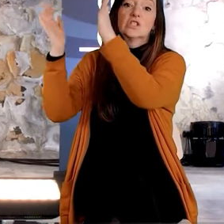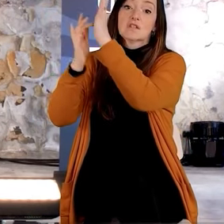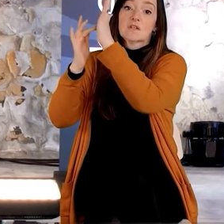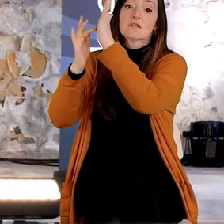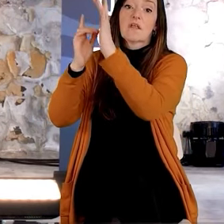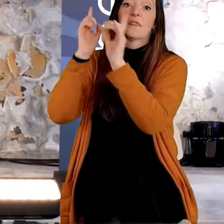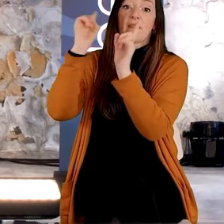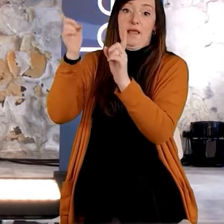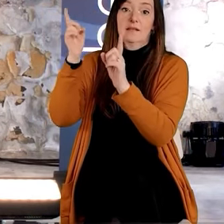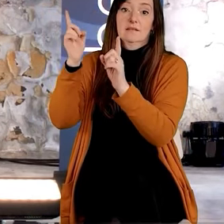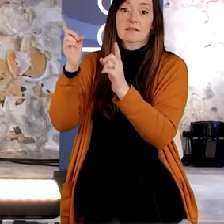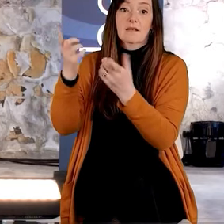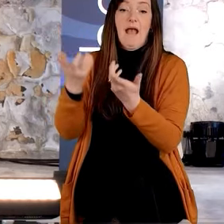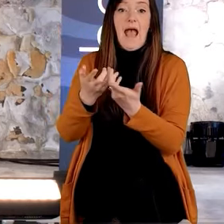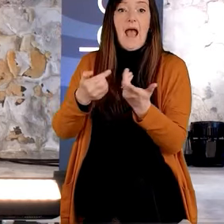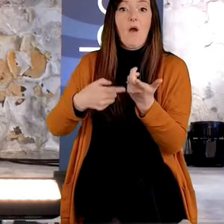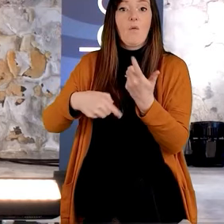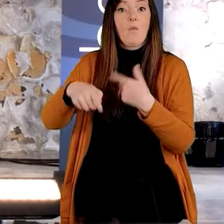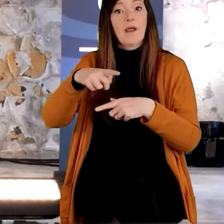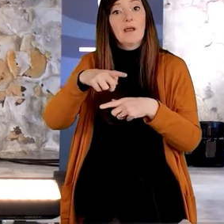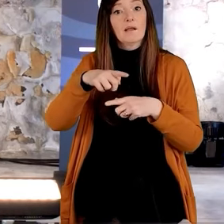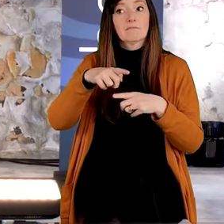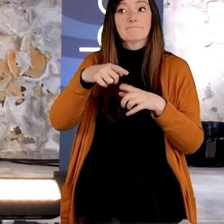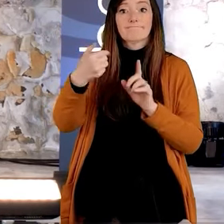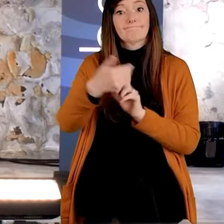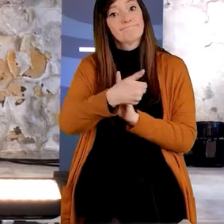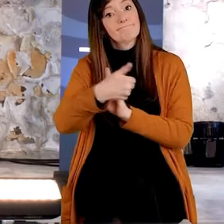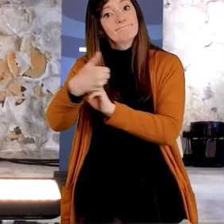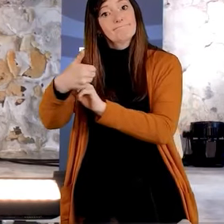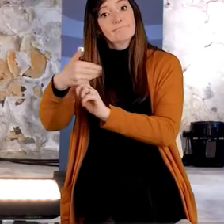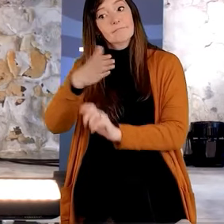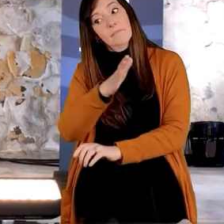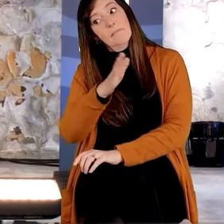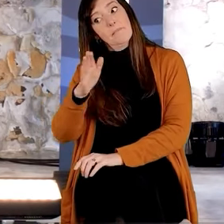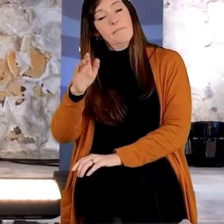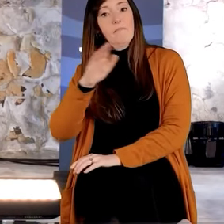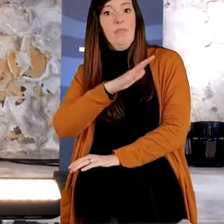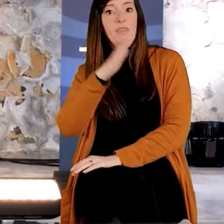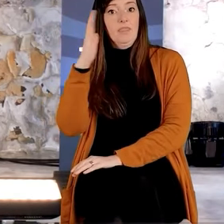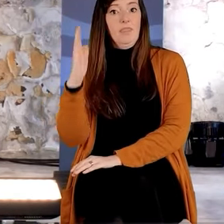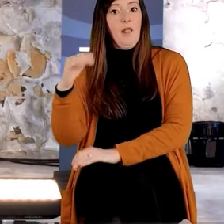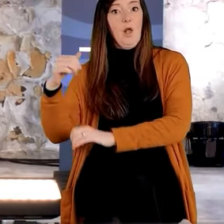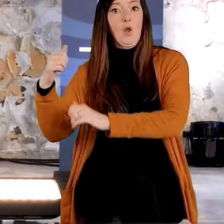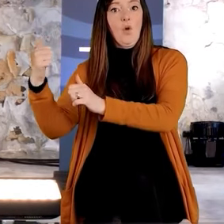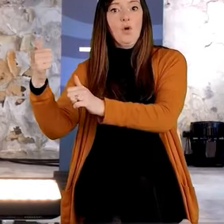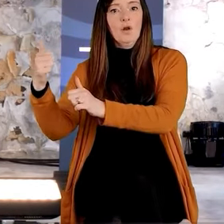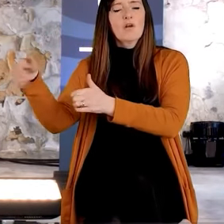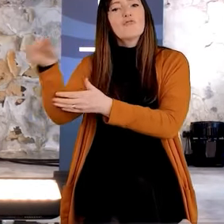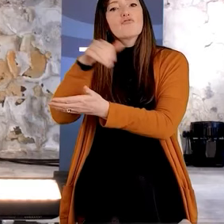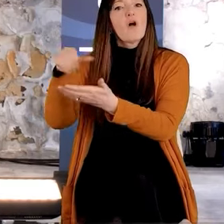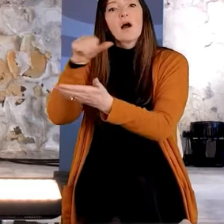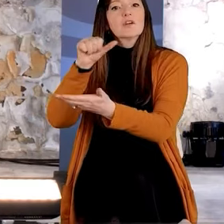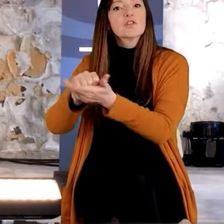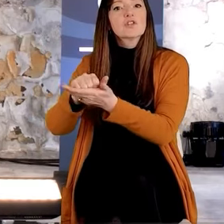in any way to be on the right side of the psalm, and that there is a righteousness that comes from